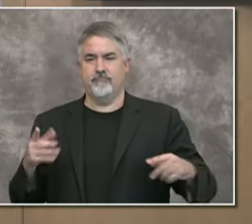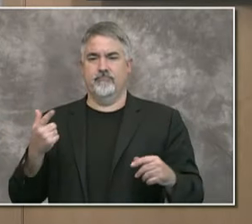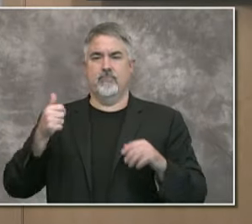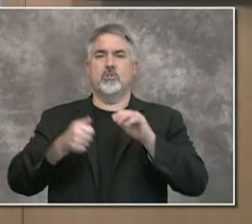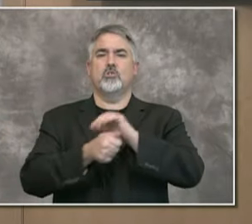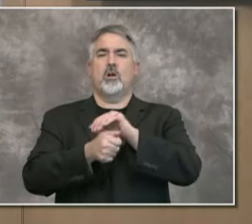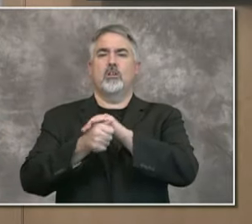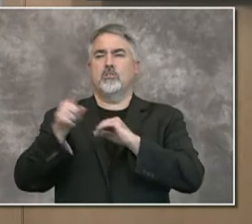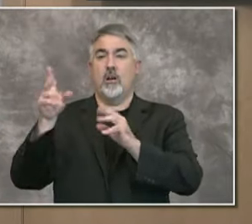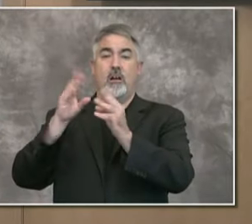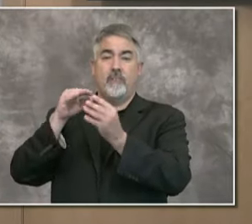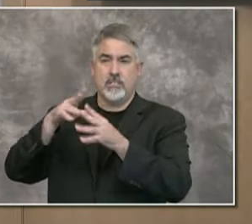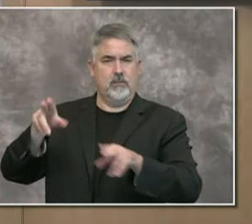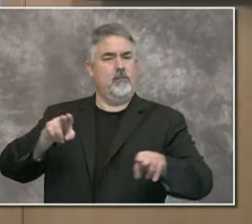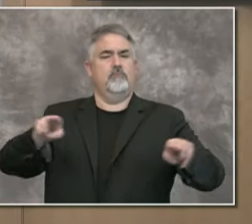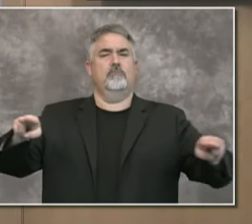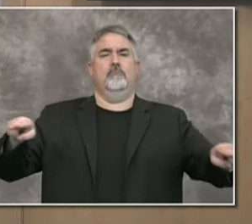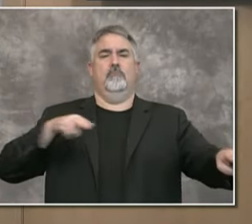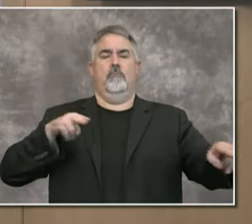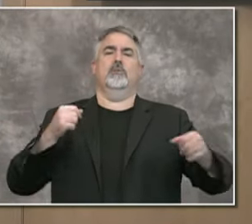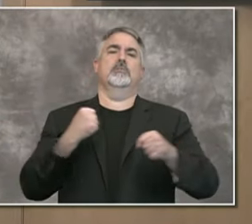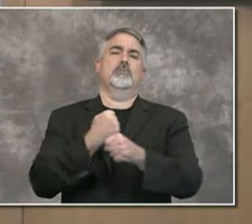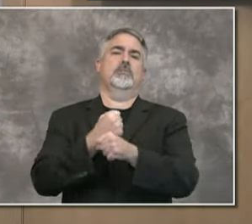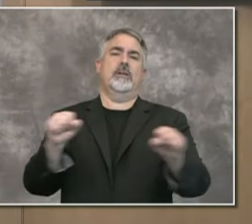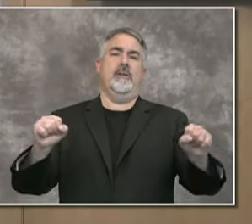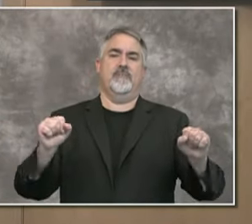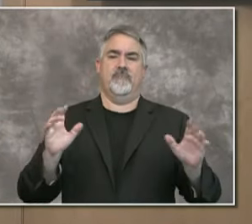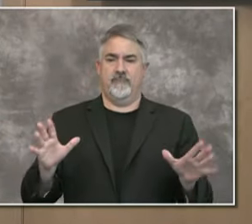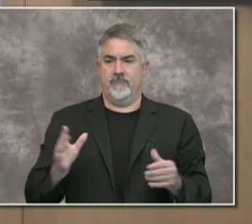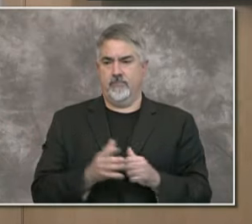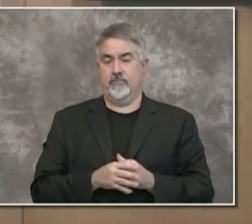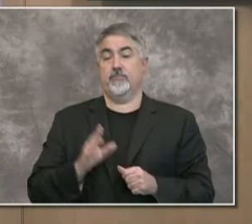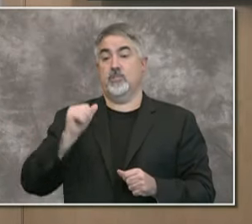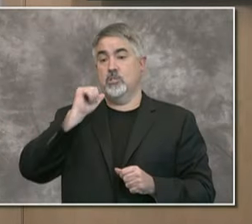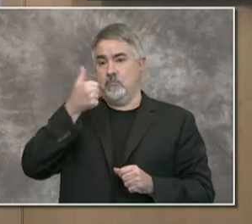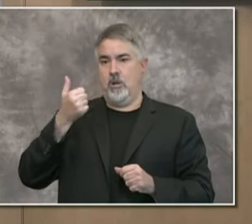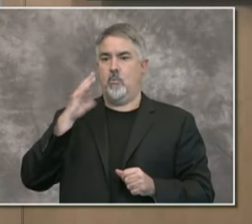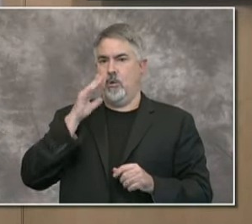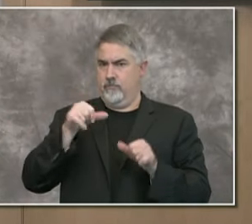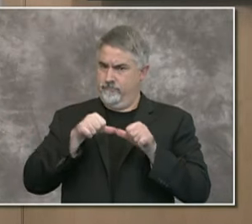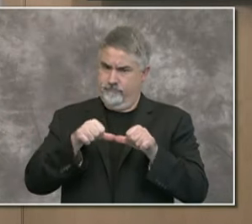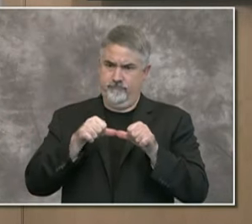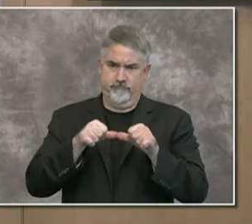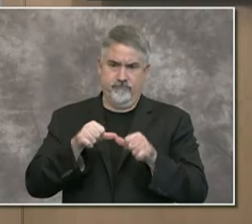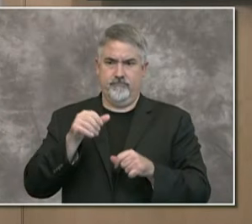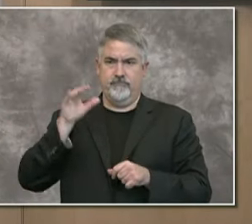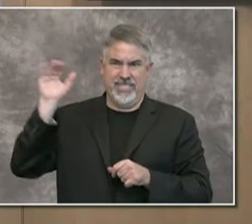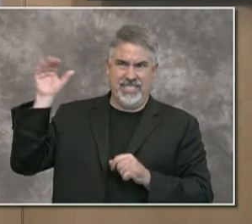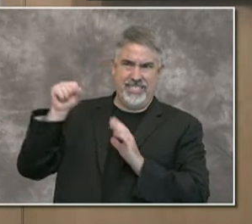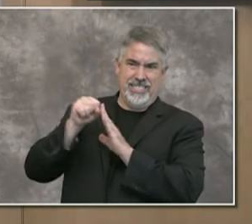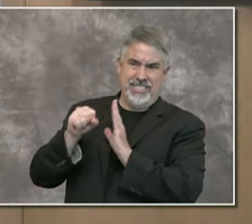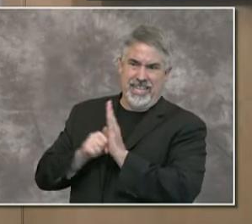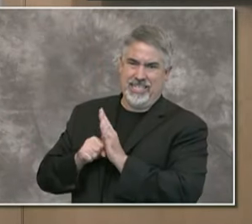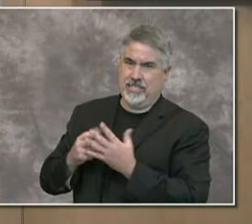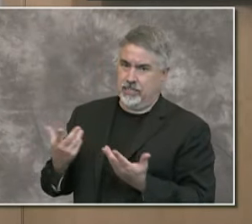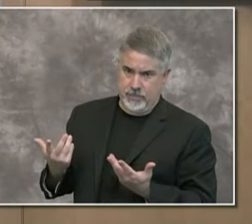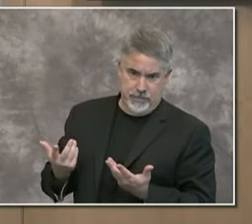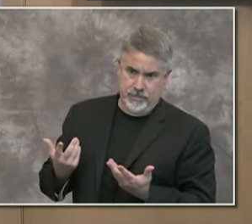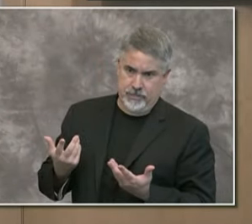keep the momentum going as we work to address homelessness statewide issues beyond